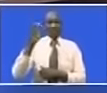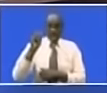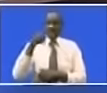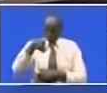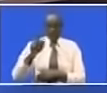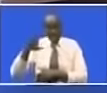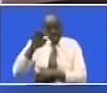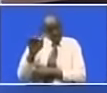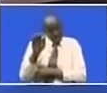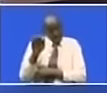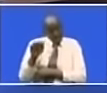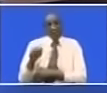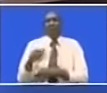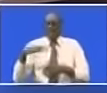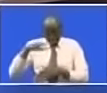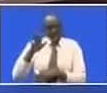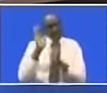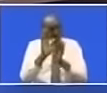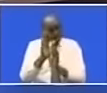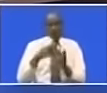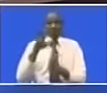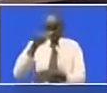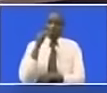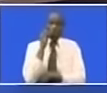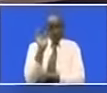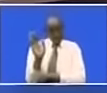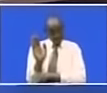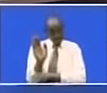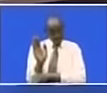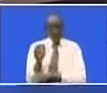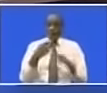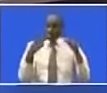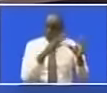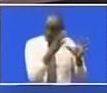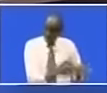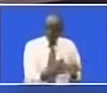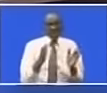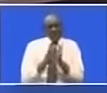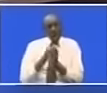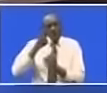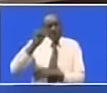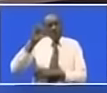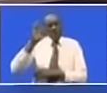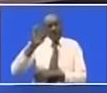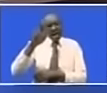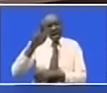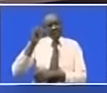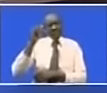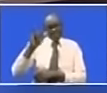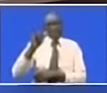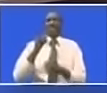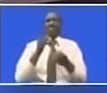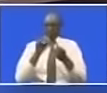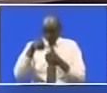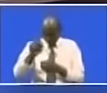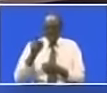Chadema's Edward Lowassa's stronghold, and he comes from there. And Mercy Kandia has been following that campaign, and